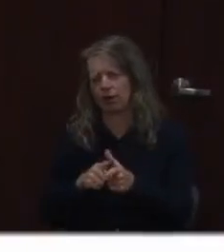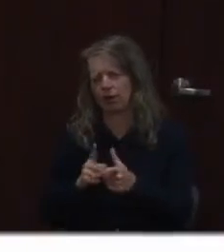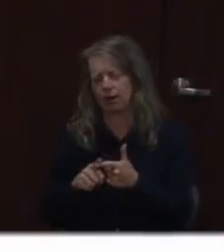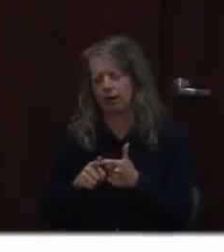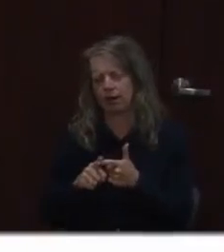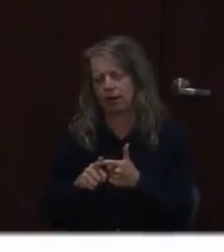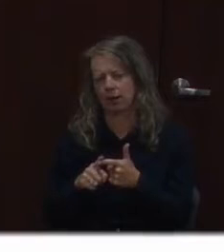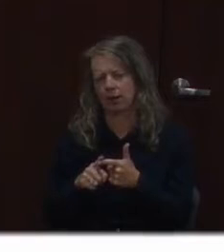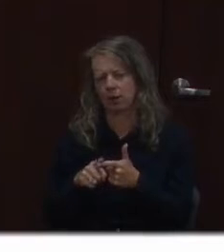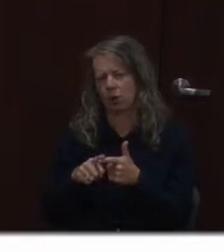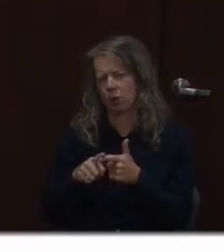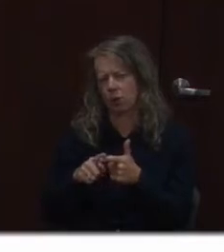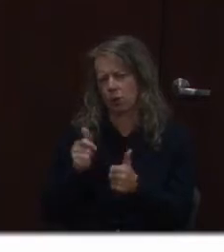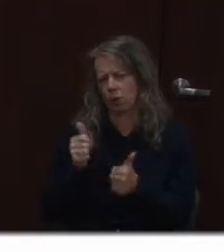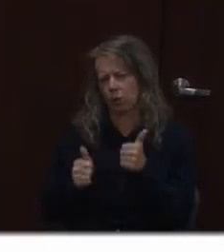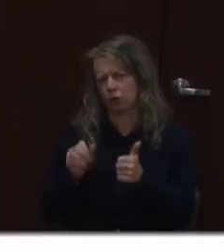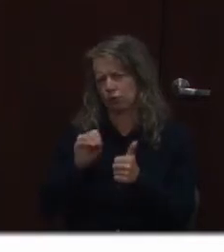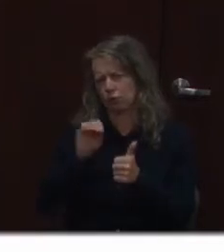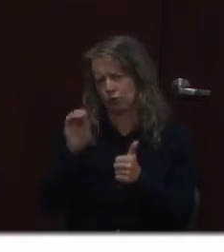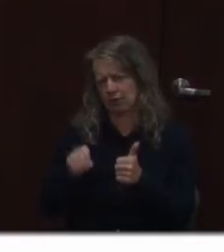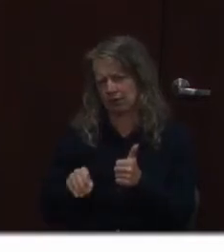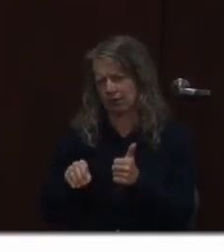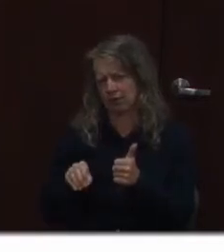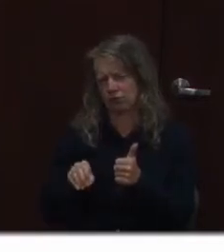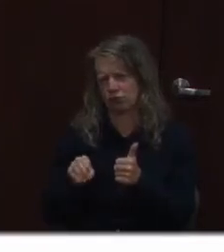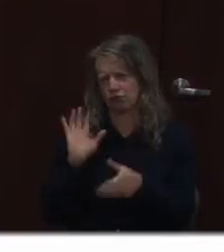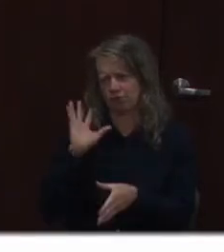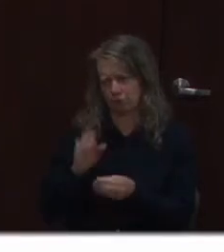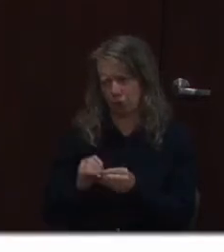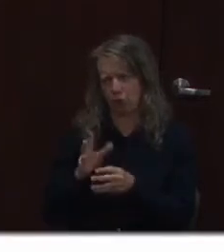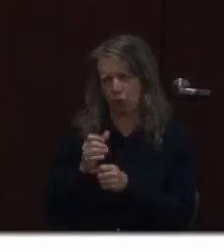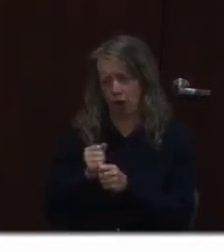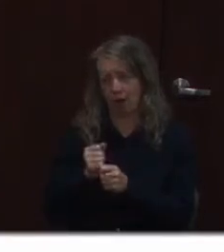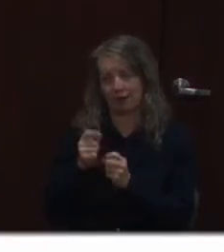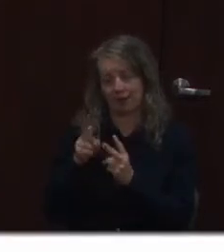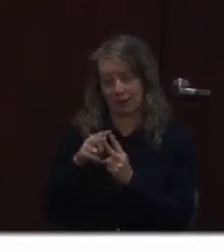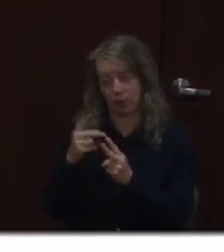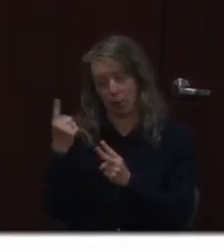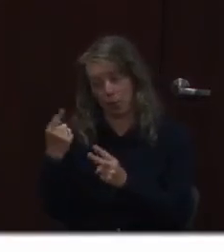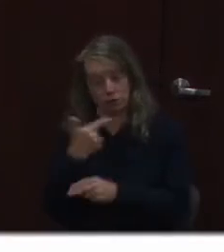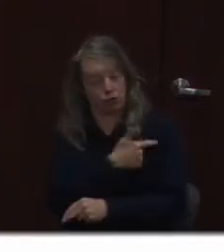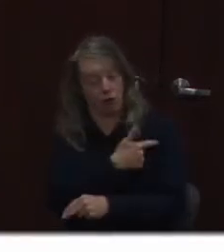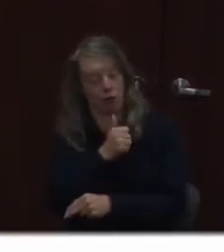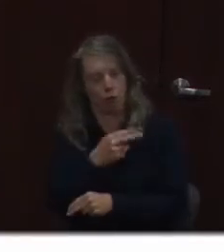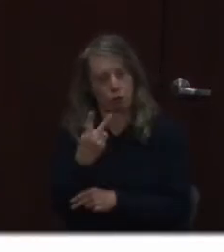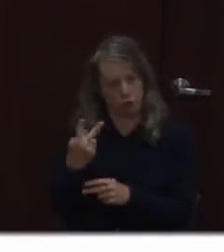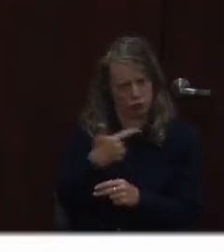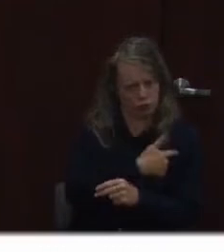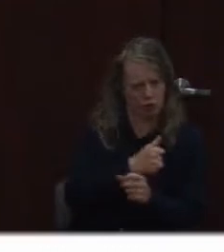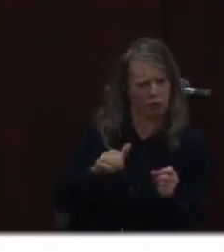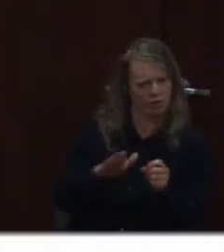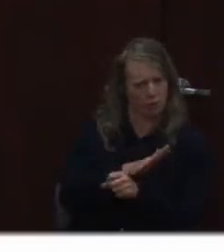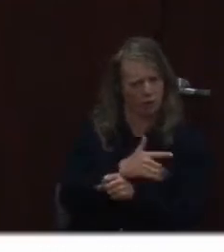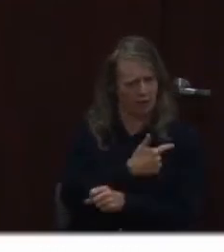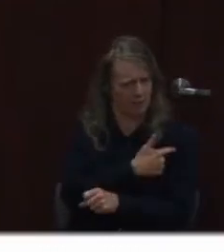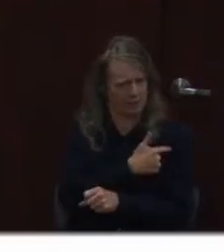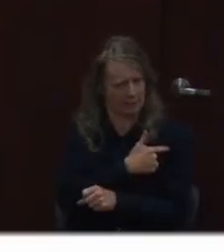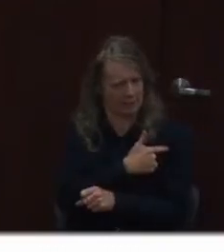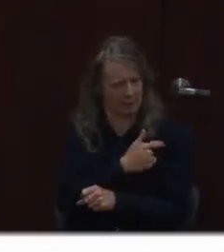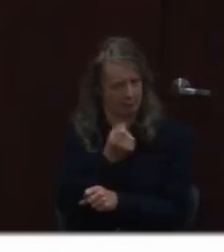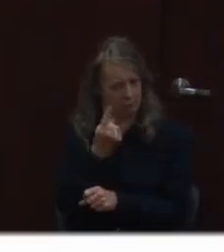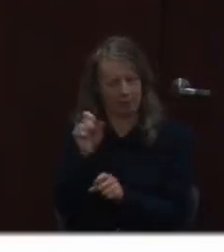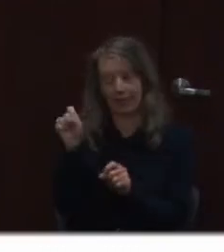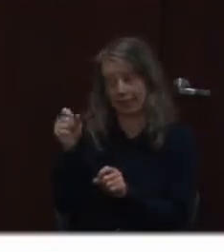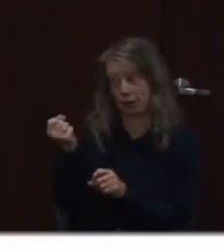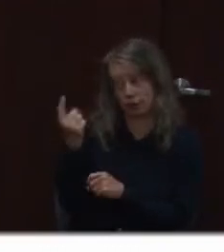gotten either one or fully vaccinated? You understand my question? Yeah, so I've had the same question, and my Okay. understanding is the